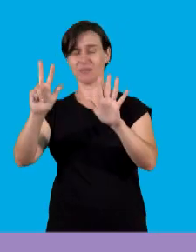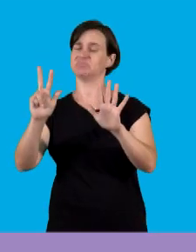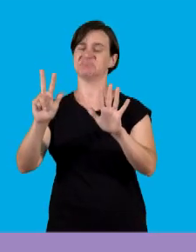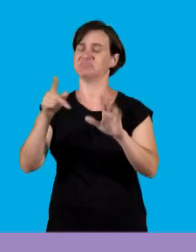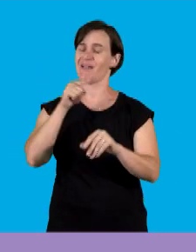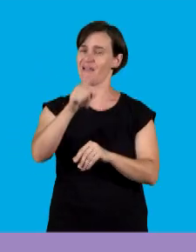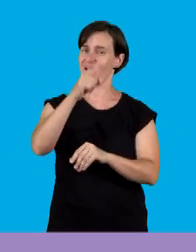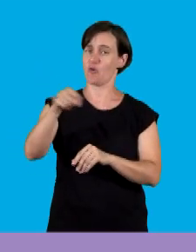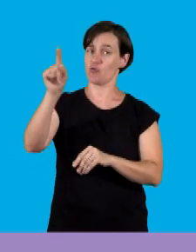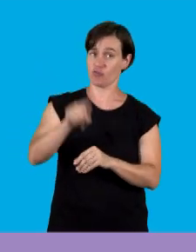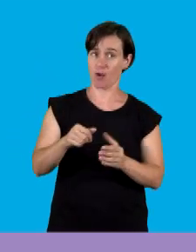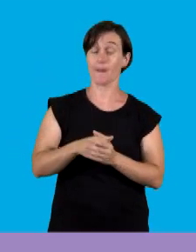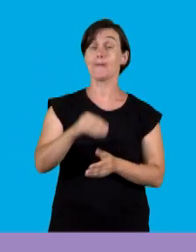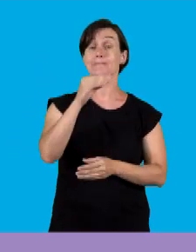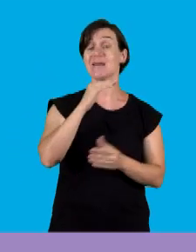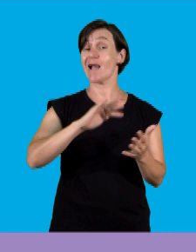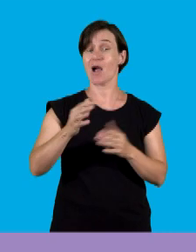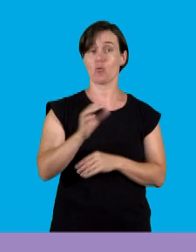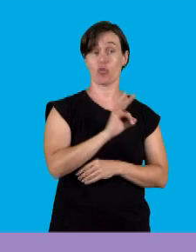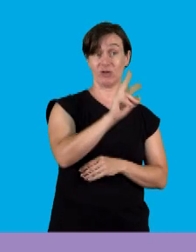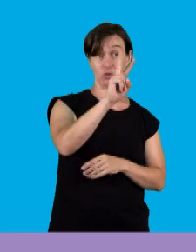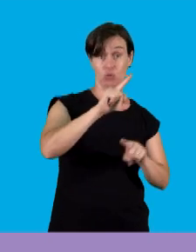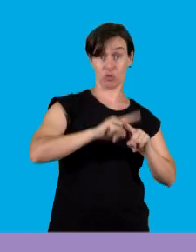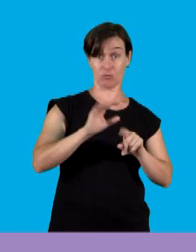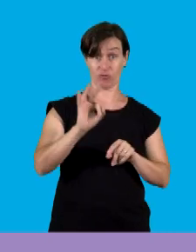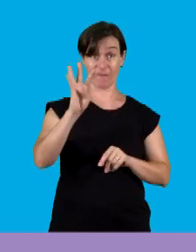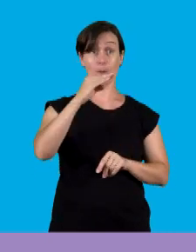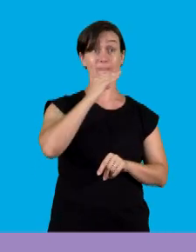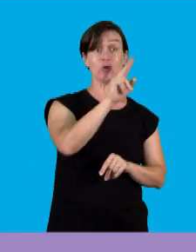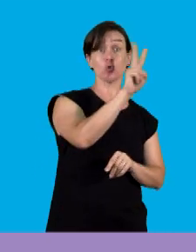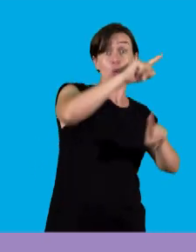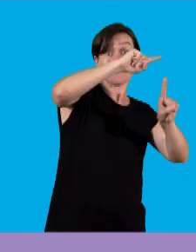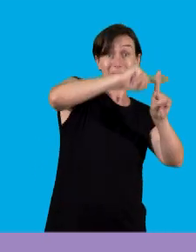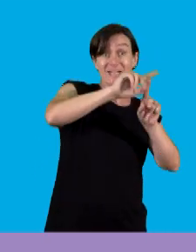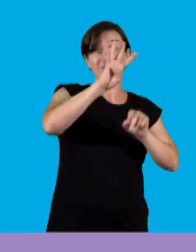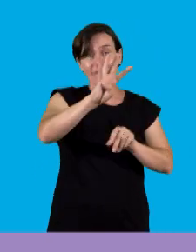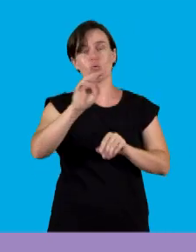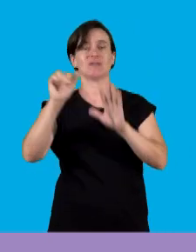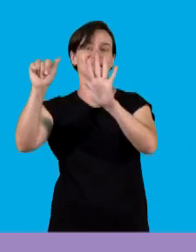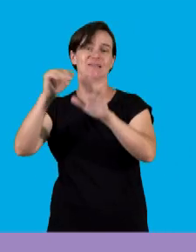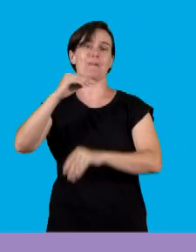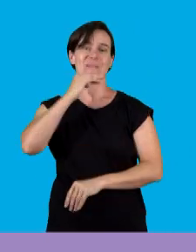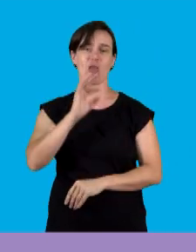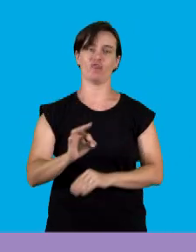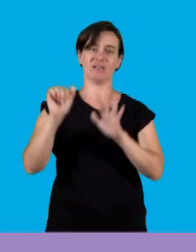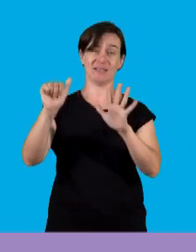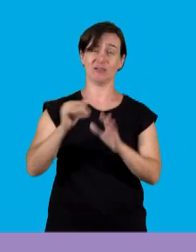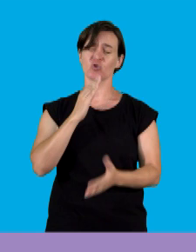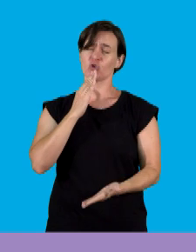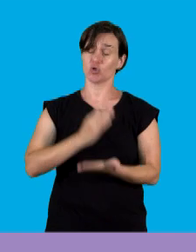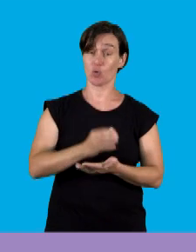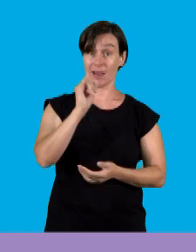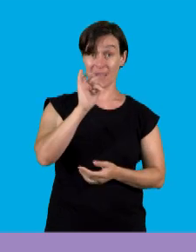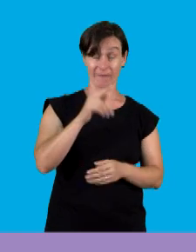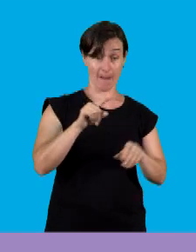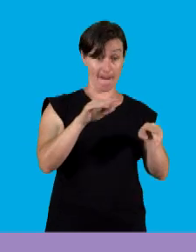multiplied by 3 exponent 4, and this would give us 3 exponent 6. So make sure that when we multiply powers of the same